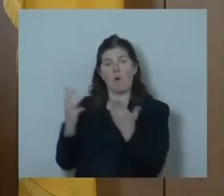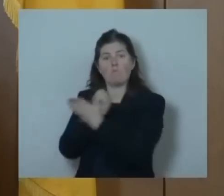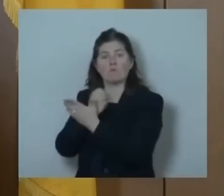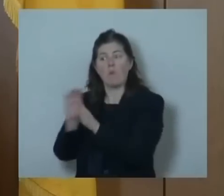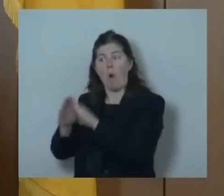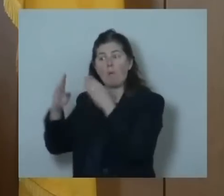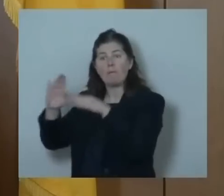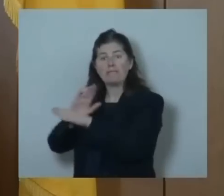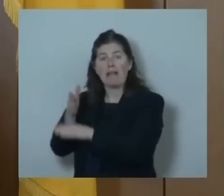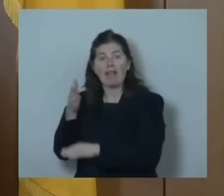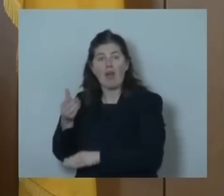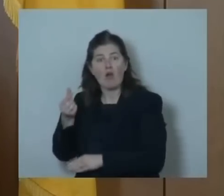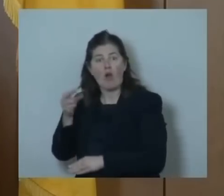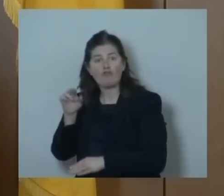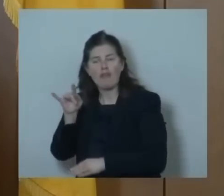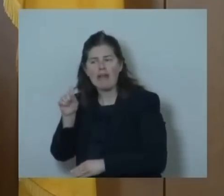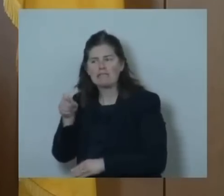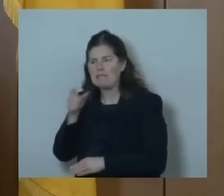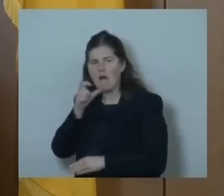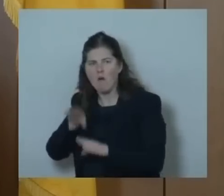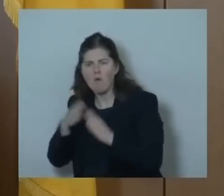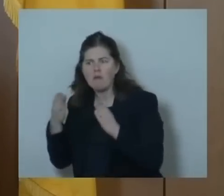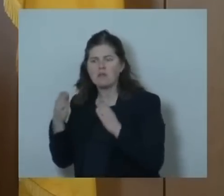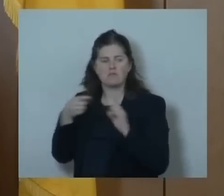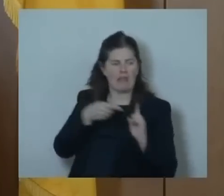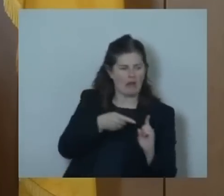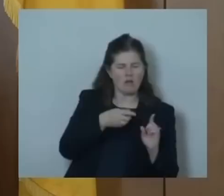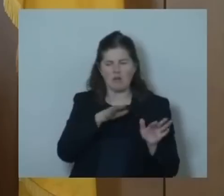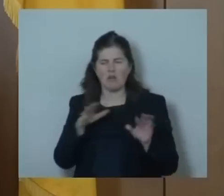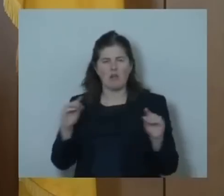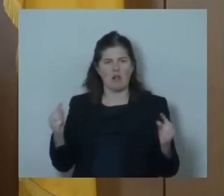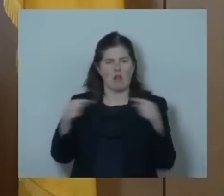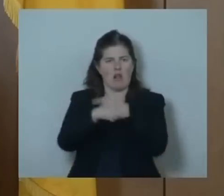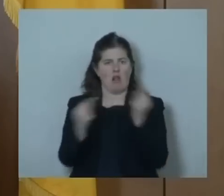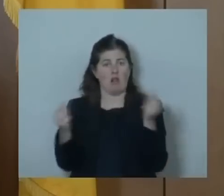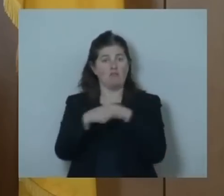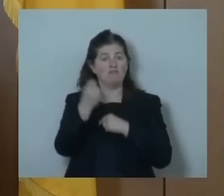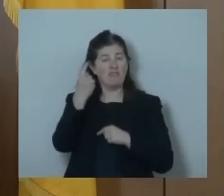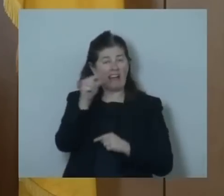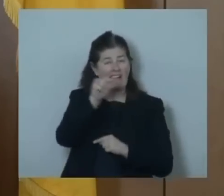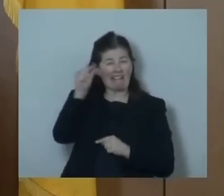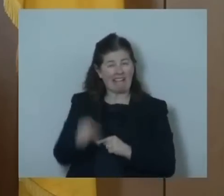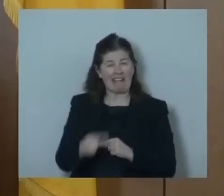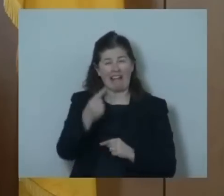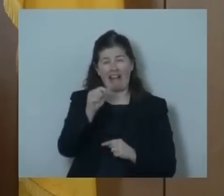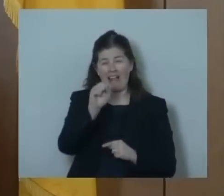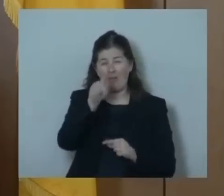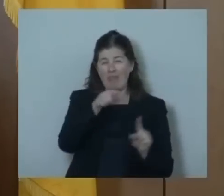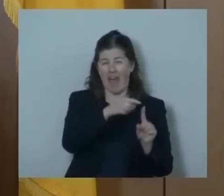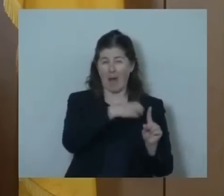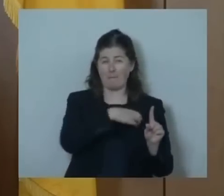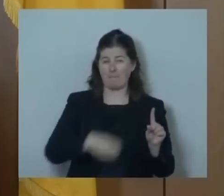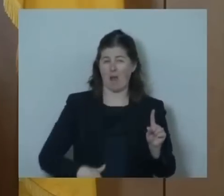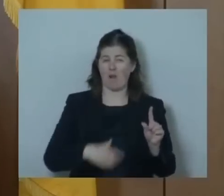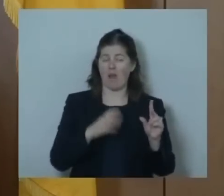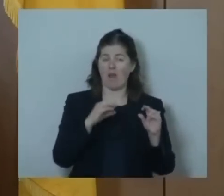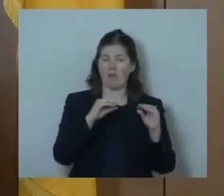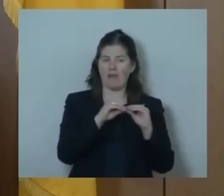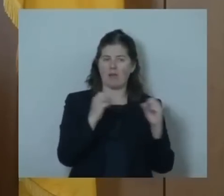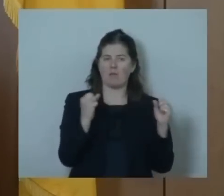business in Grants that's not open in Gallup. Because actually Gallup, that mayor, created even